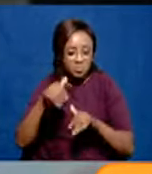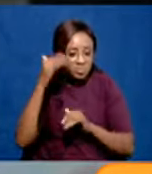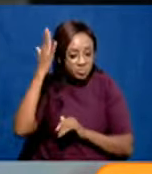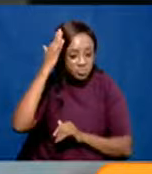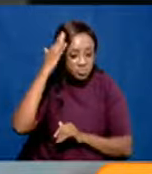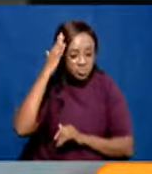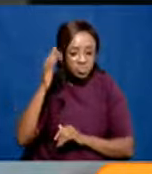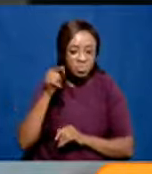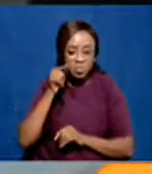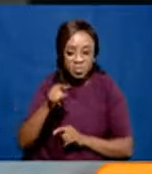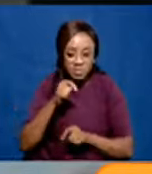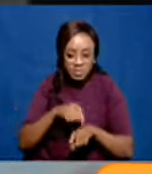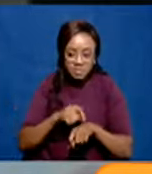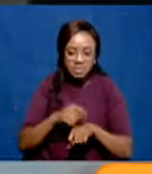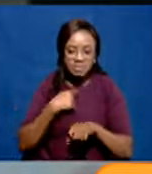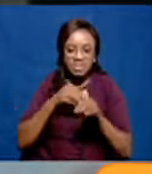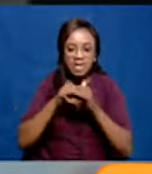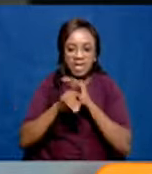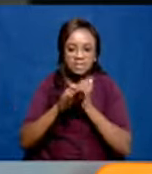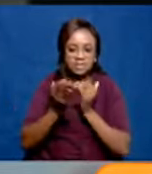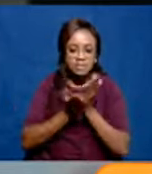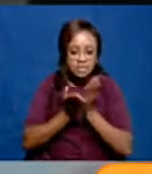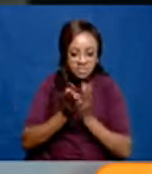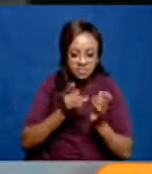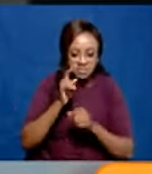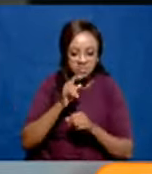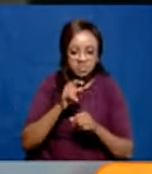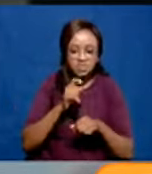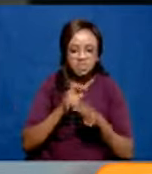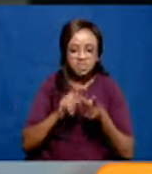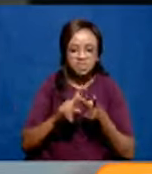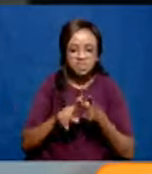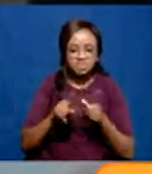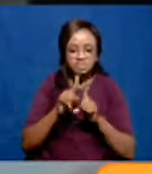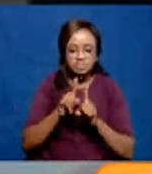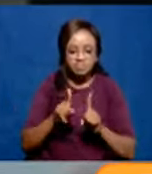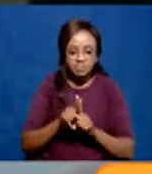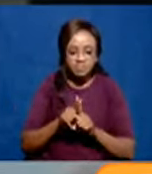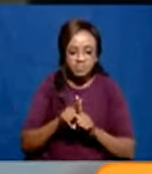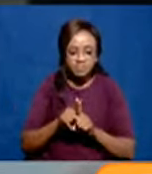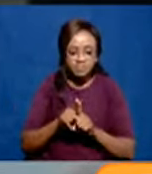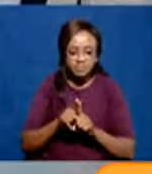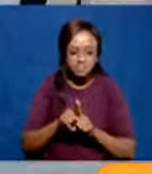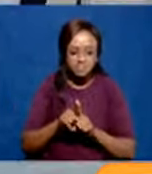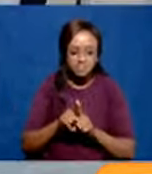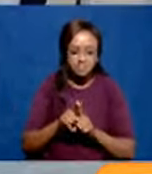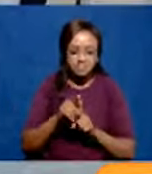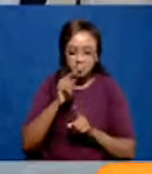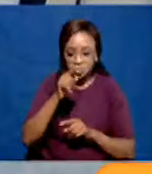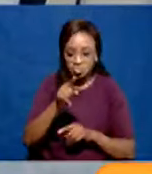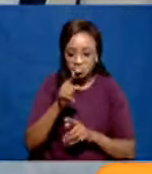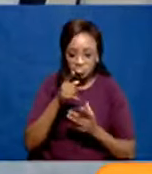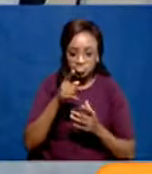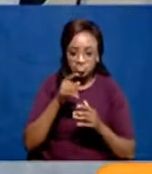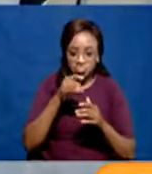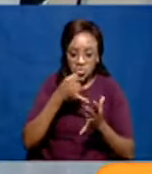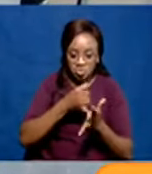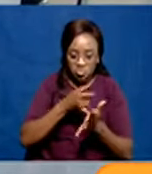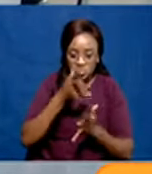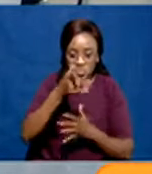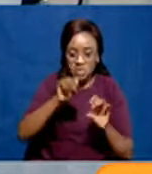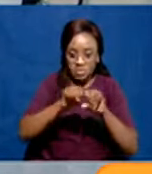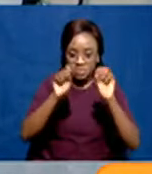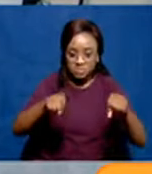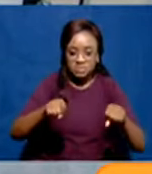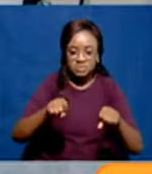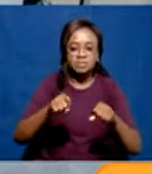time I'll access services at this point using this kind of such issues. Yeah. The entry into the system is through the primary healthcare fund